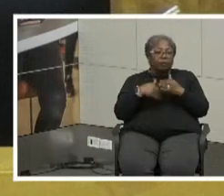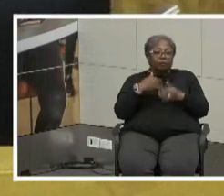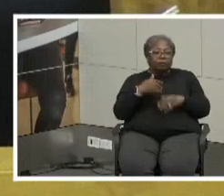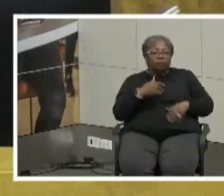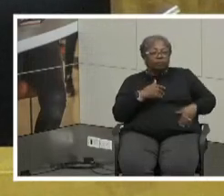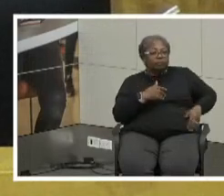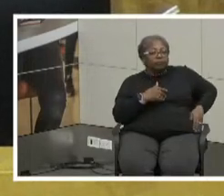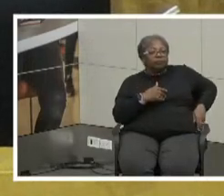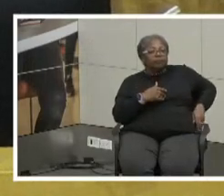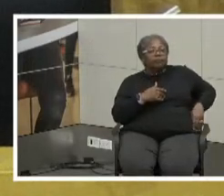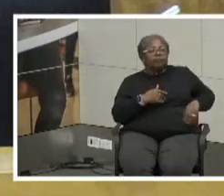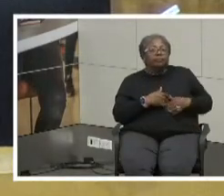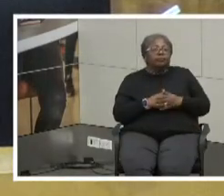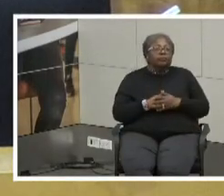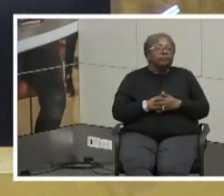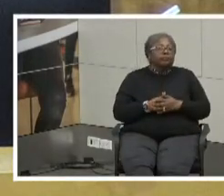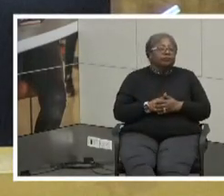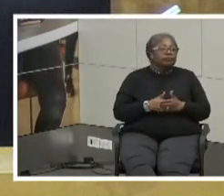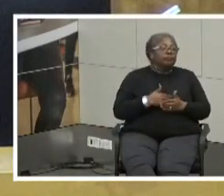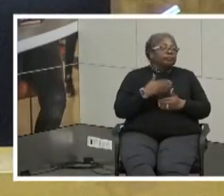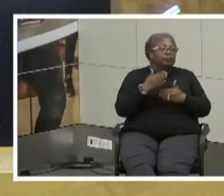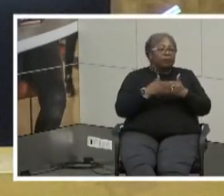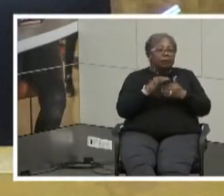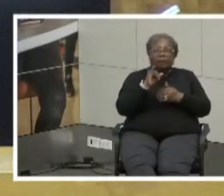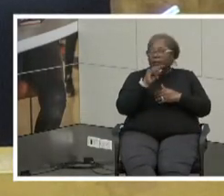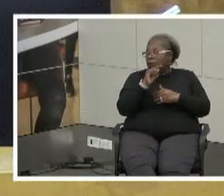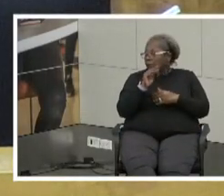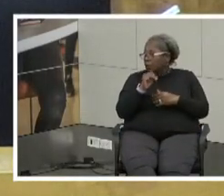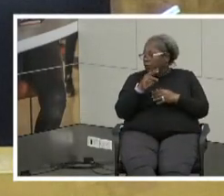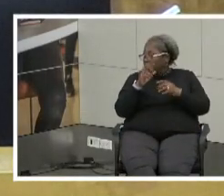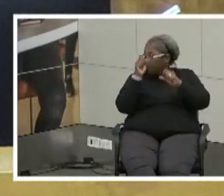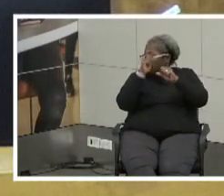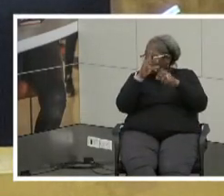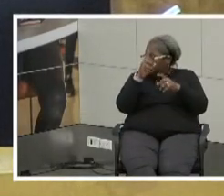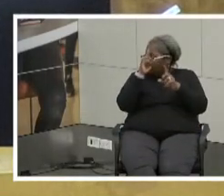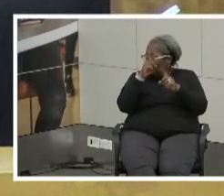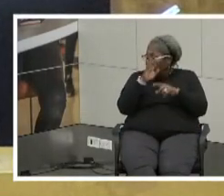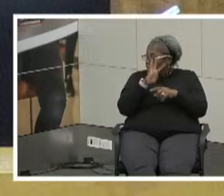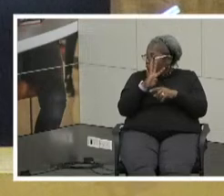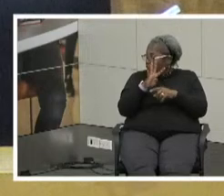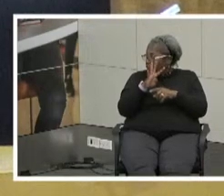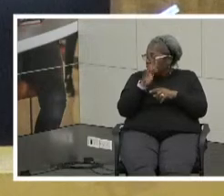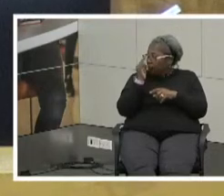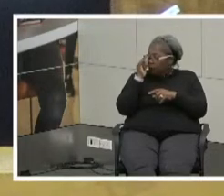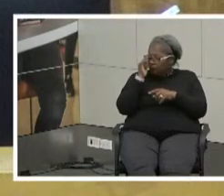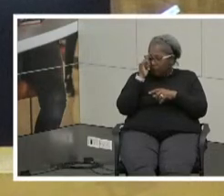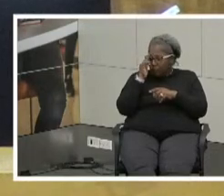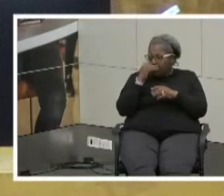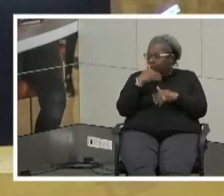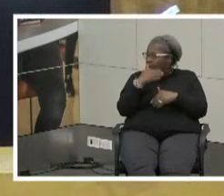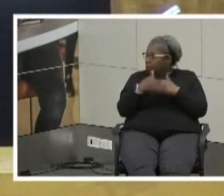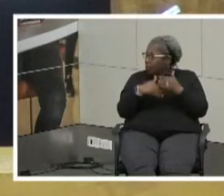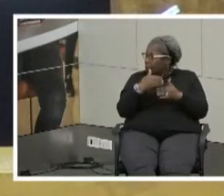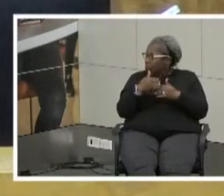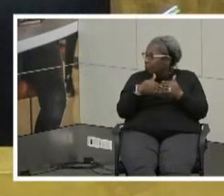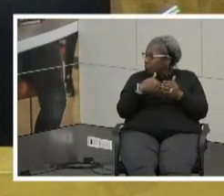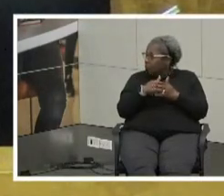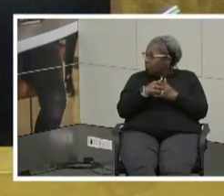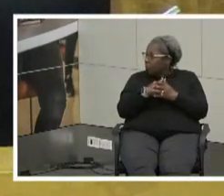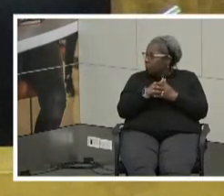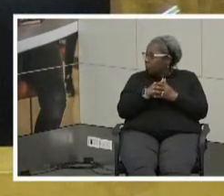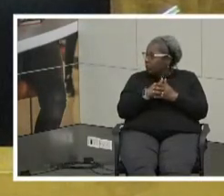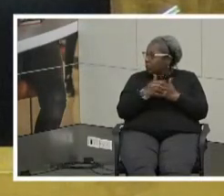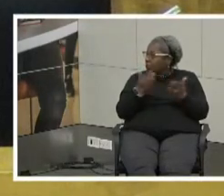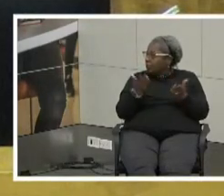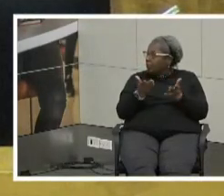level okay our next item is visioning goals four con constraint progress measures